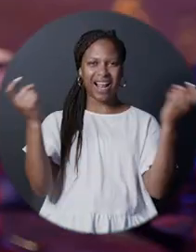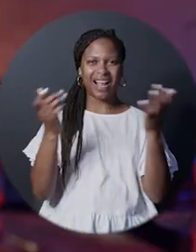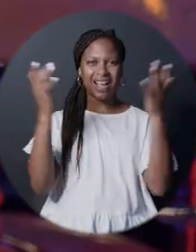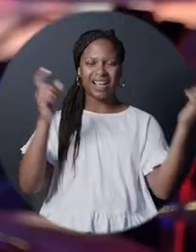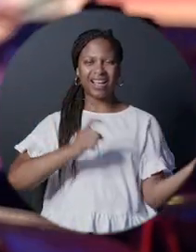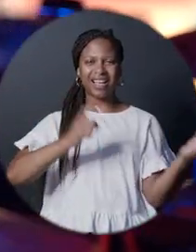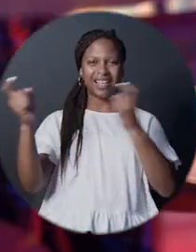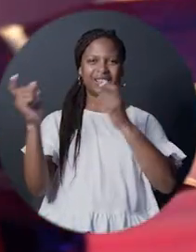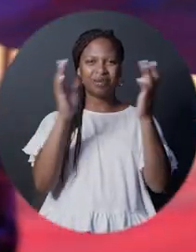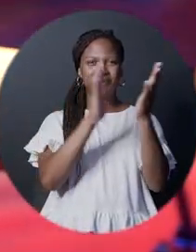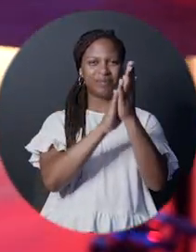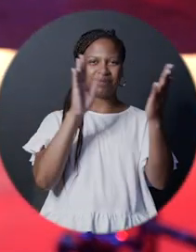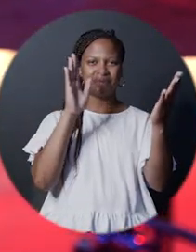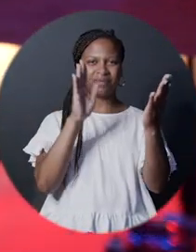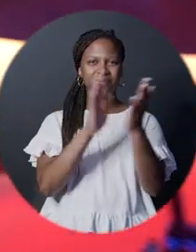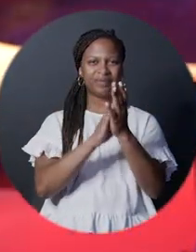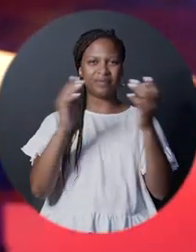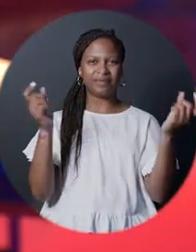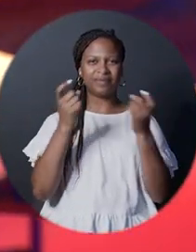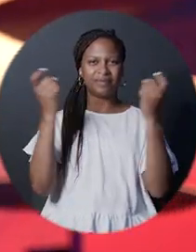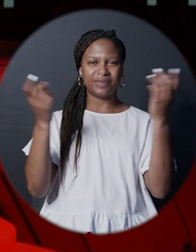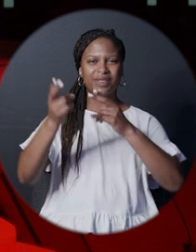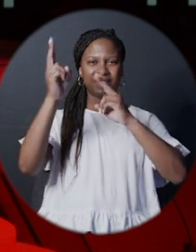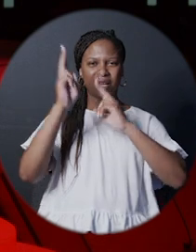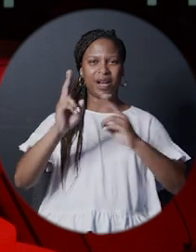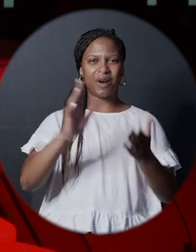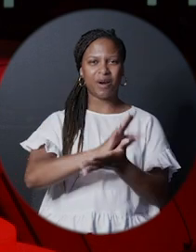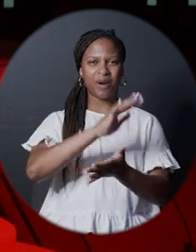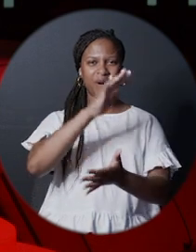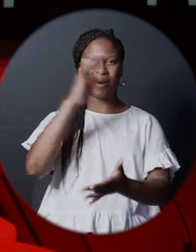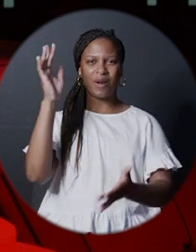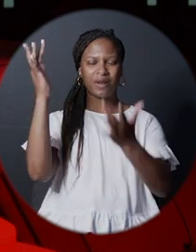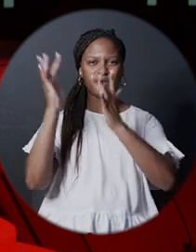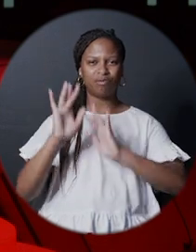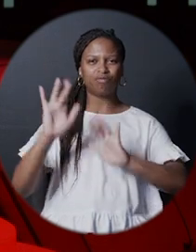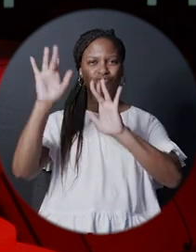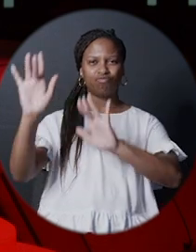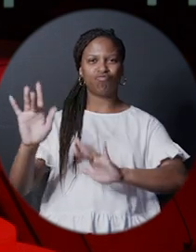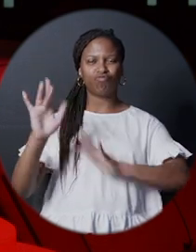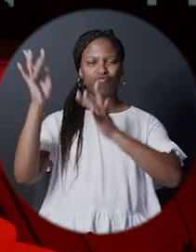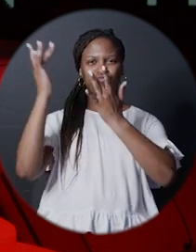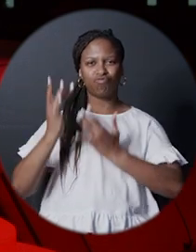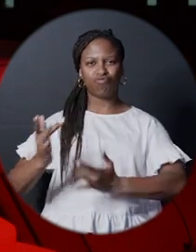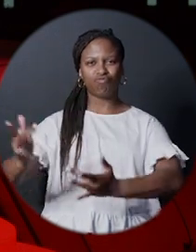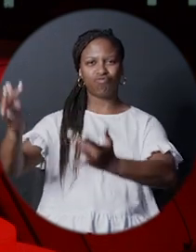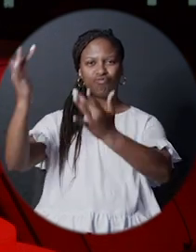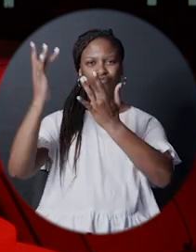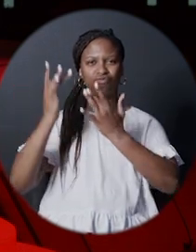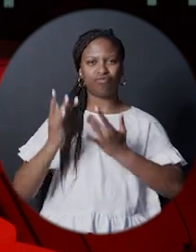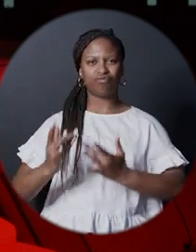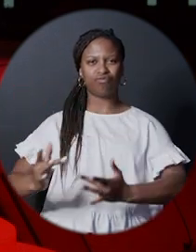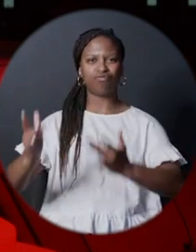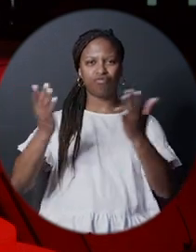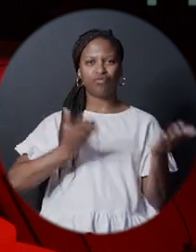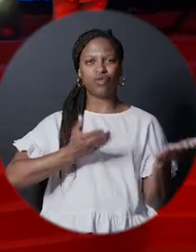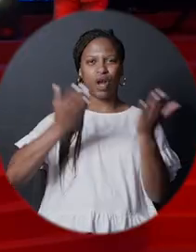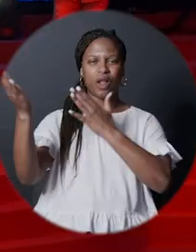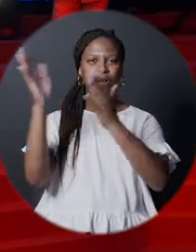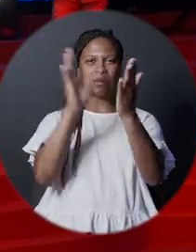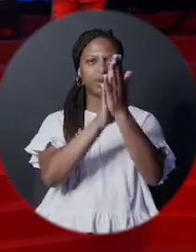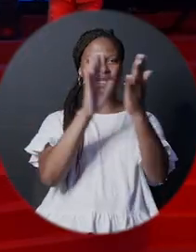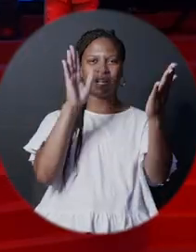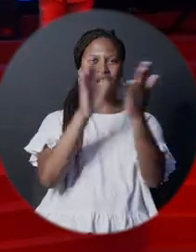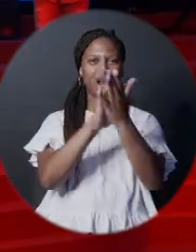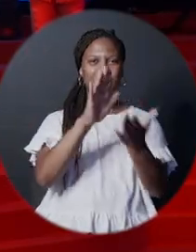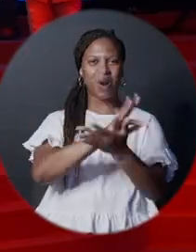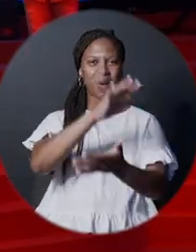praise, honor, and glory for his mercy towards us. We offer him praise. Glory to your